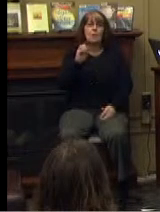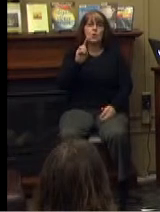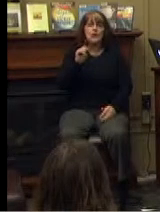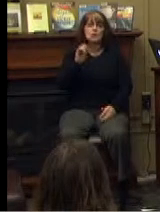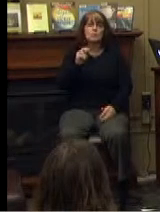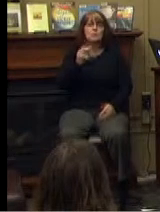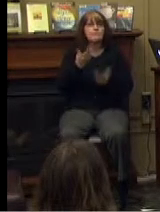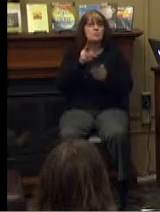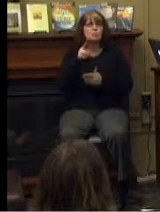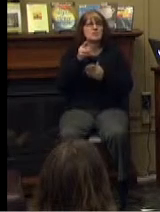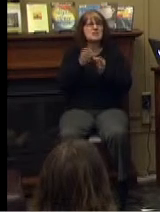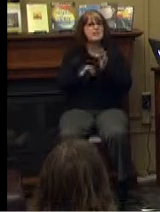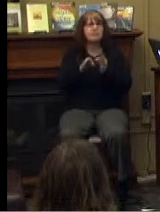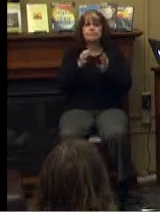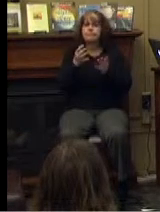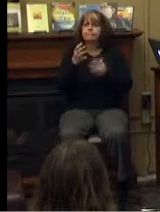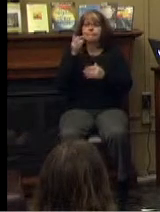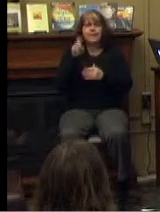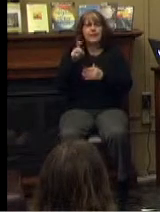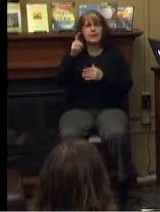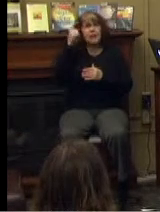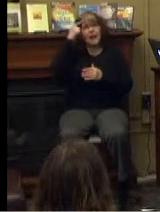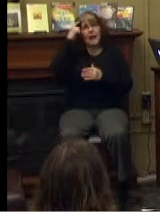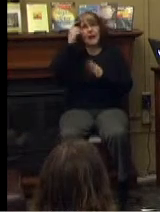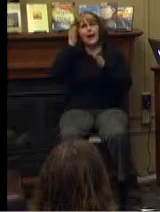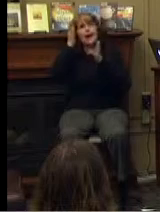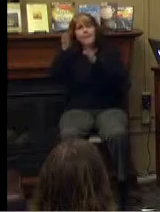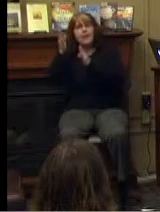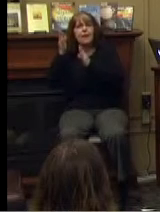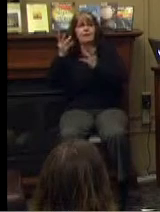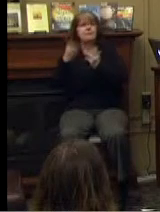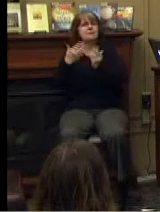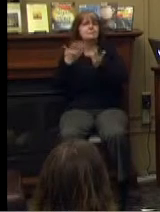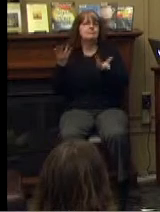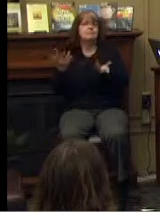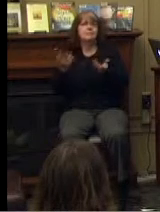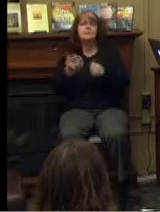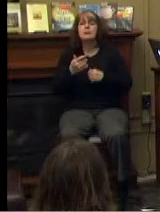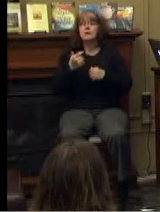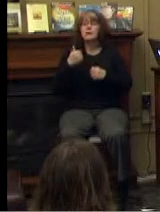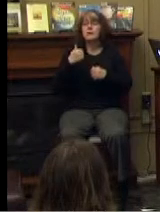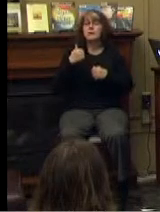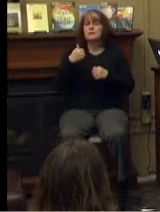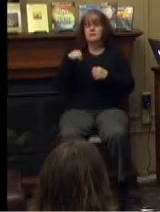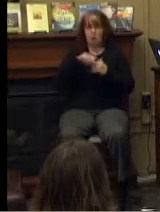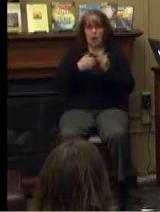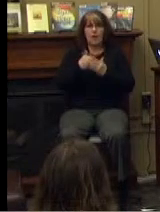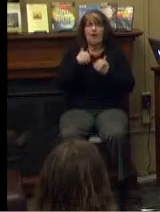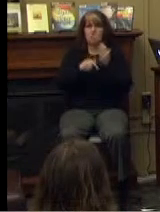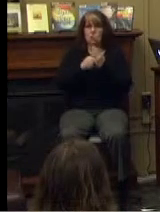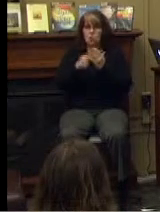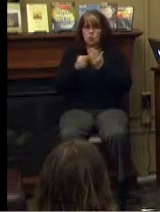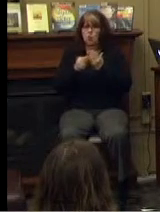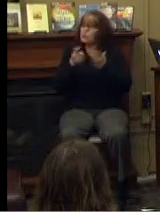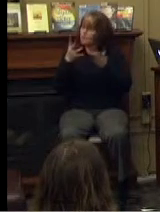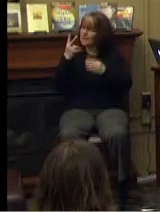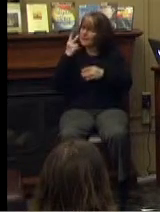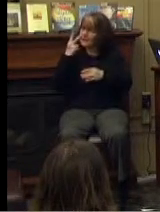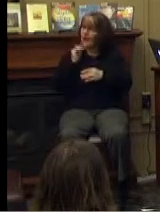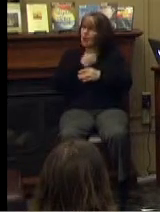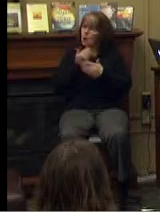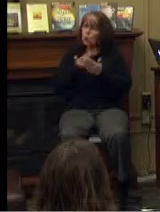couple strategies. And so you all have a brochure, you know, we have our new website up. I don't know how many of you have